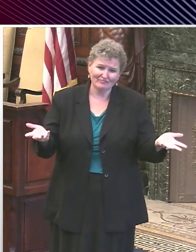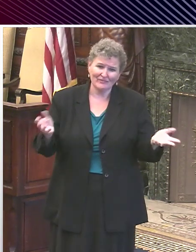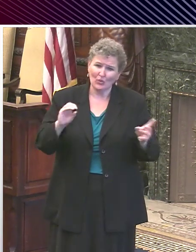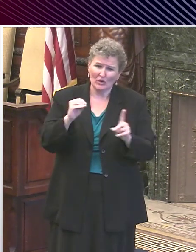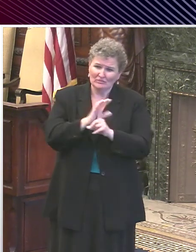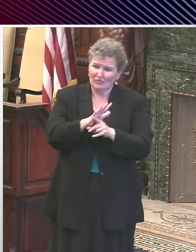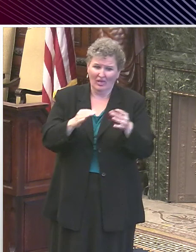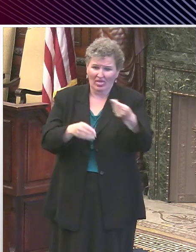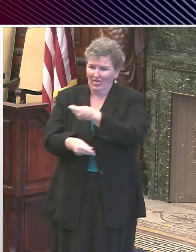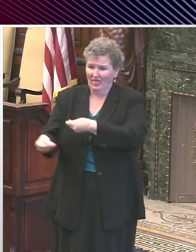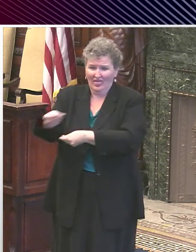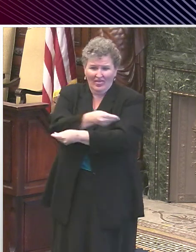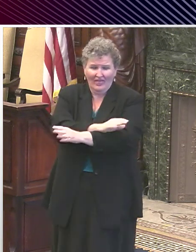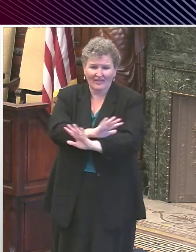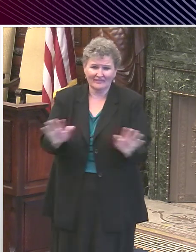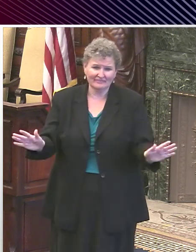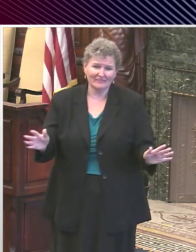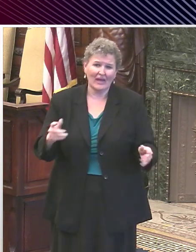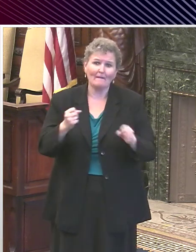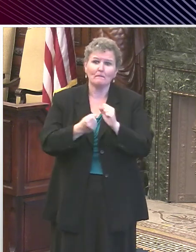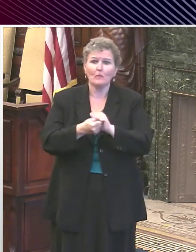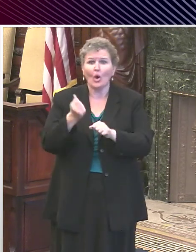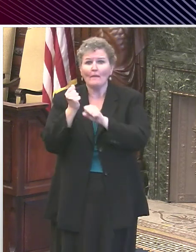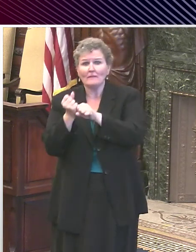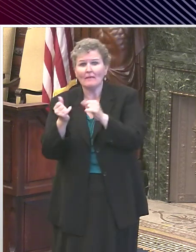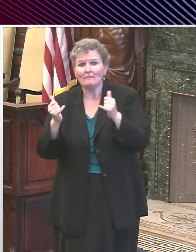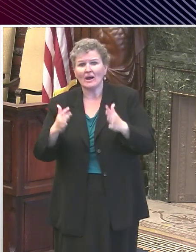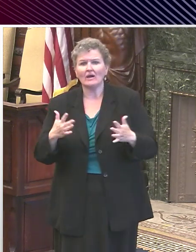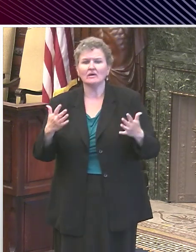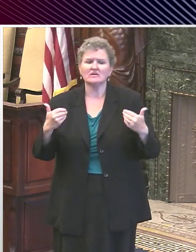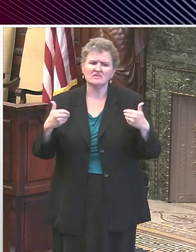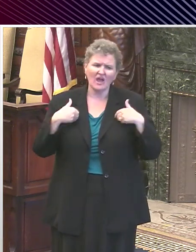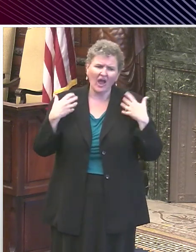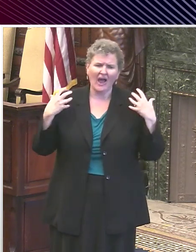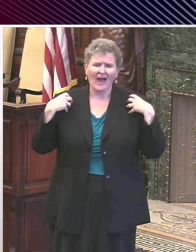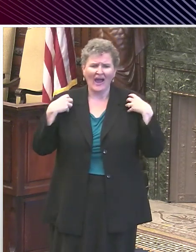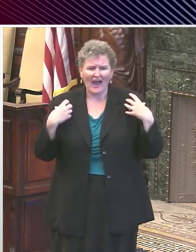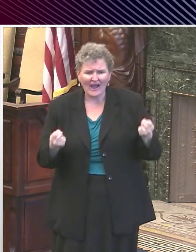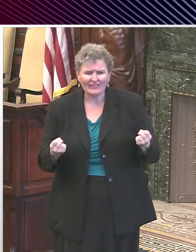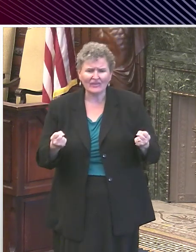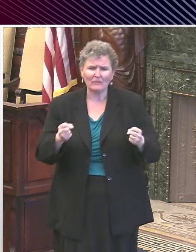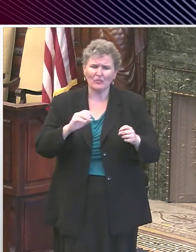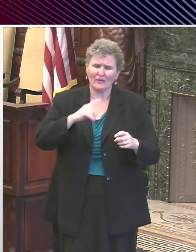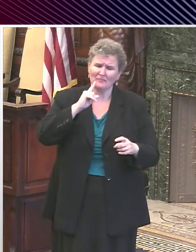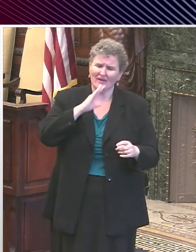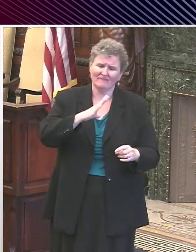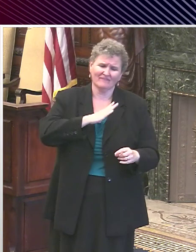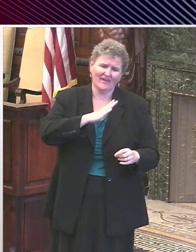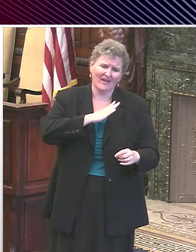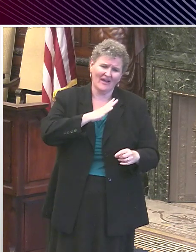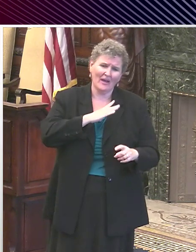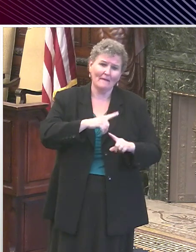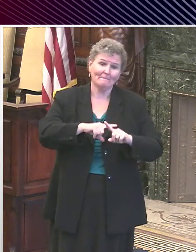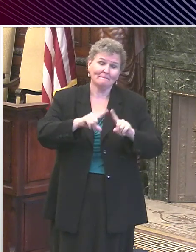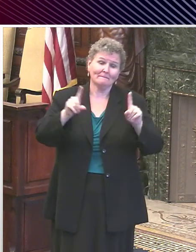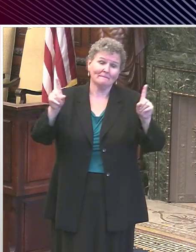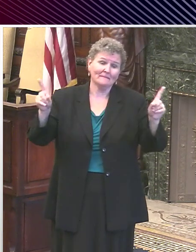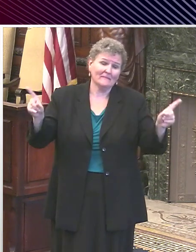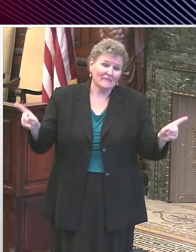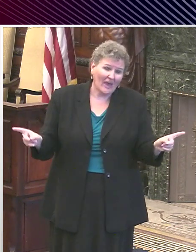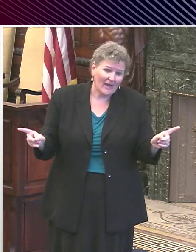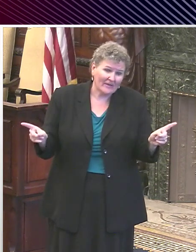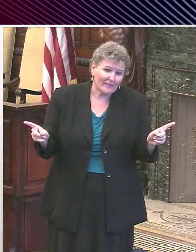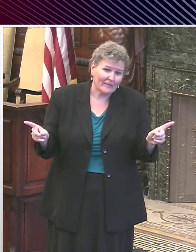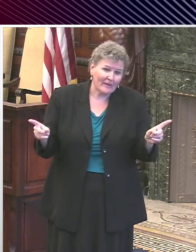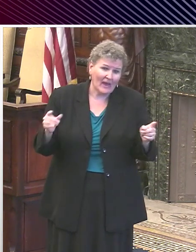say most baseball players tend to be young and healthy. Most of them will probably do fine. But the more that are affected, the more likely they're going to spread